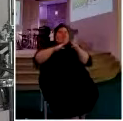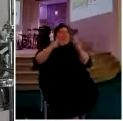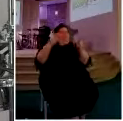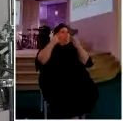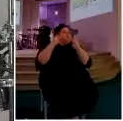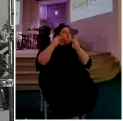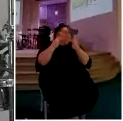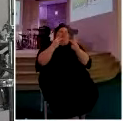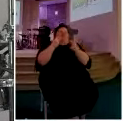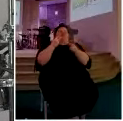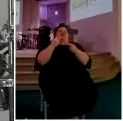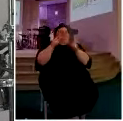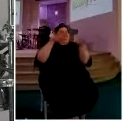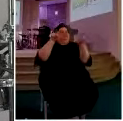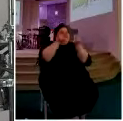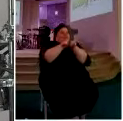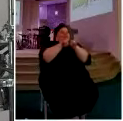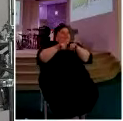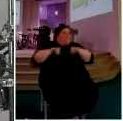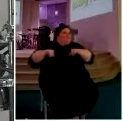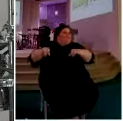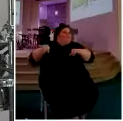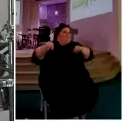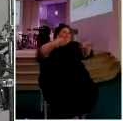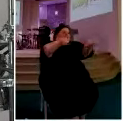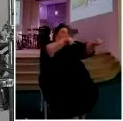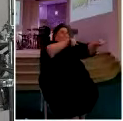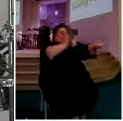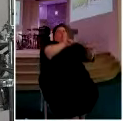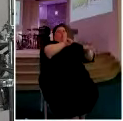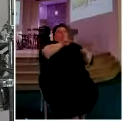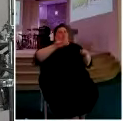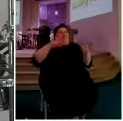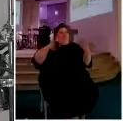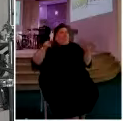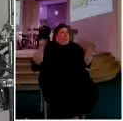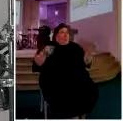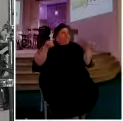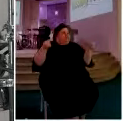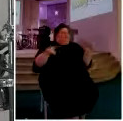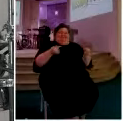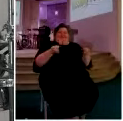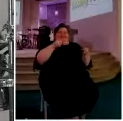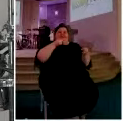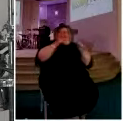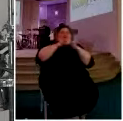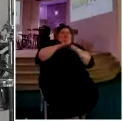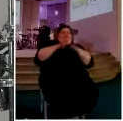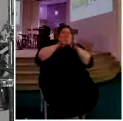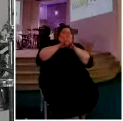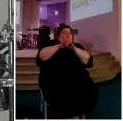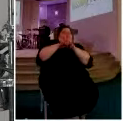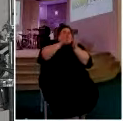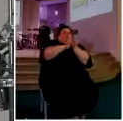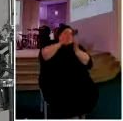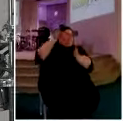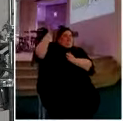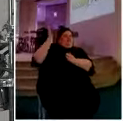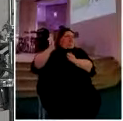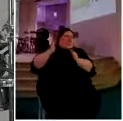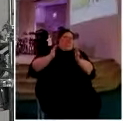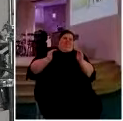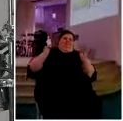been in the same situation. For all have sinned and come short of the glory of God. There's